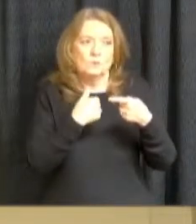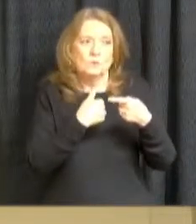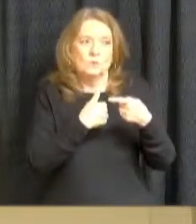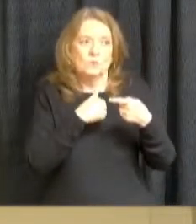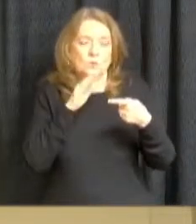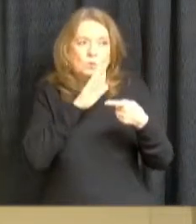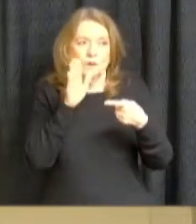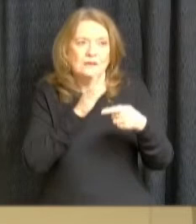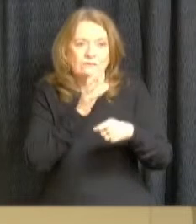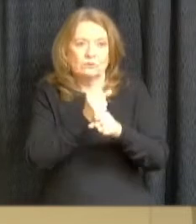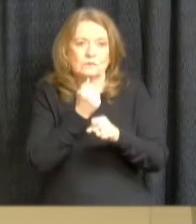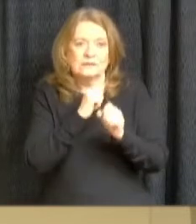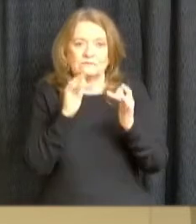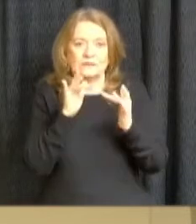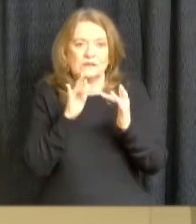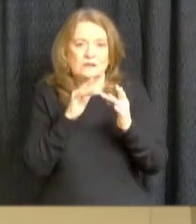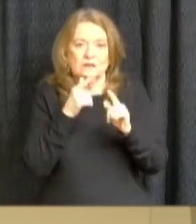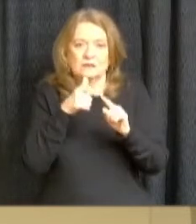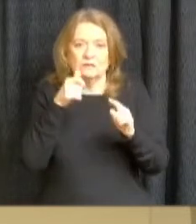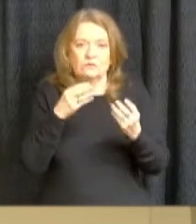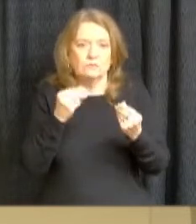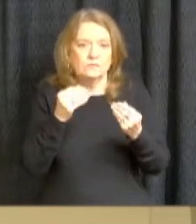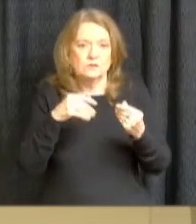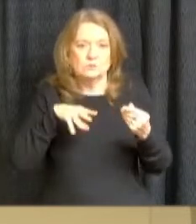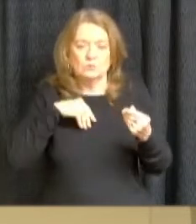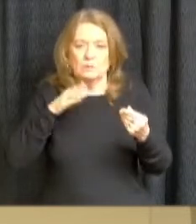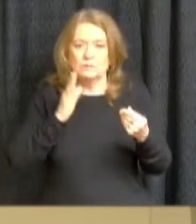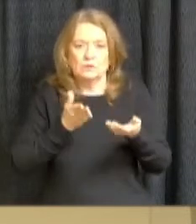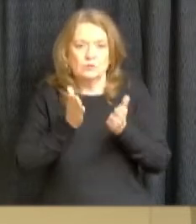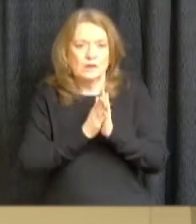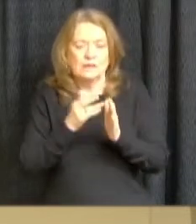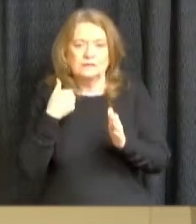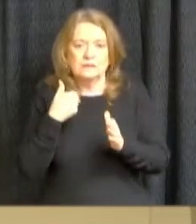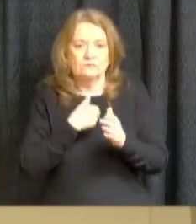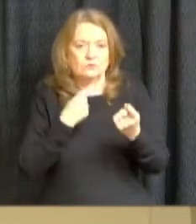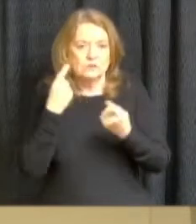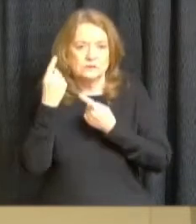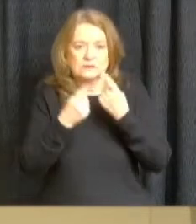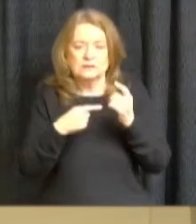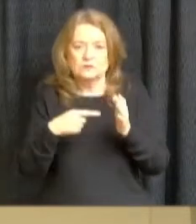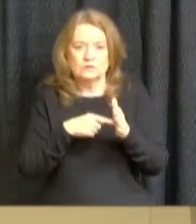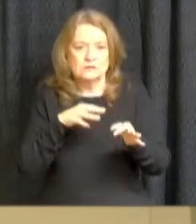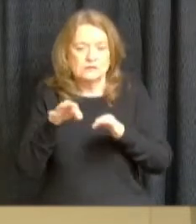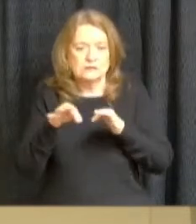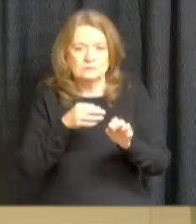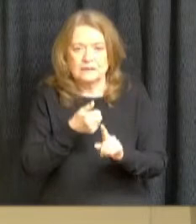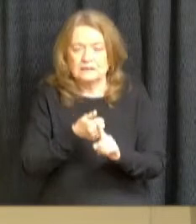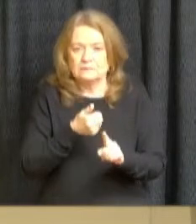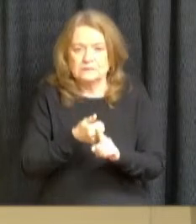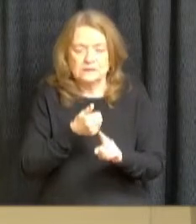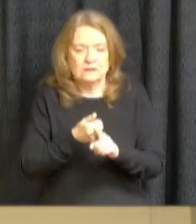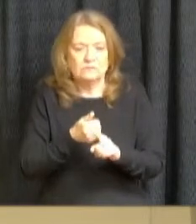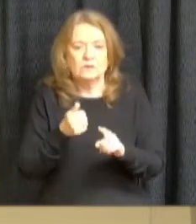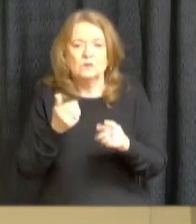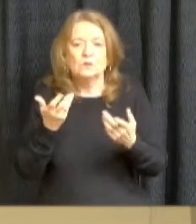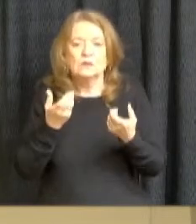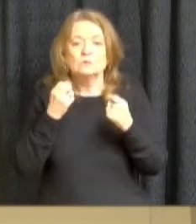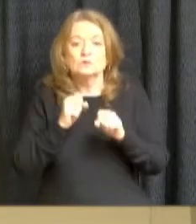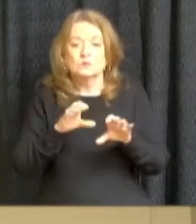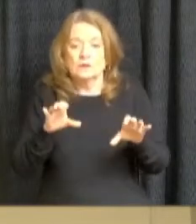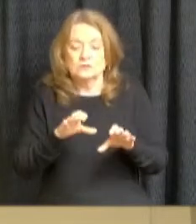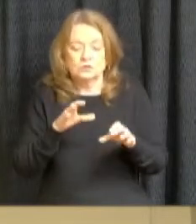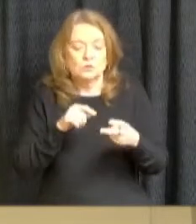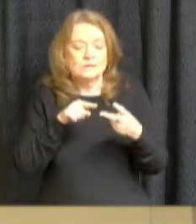any contact from this property owner asking for us to consider this and explain himself what he was trying to do.